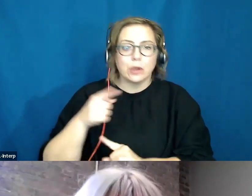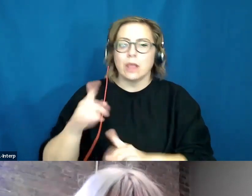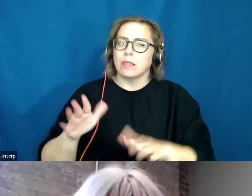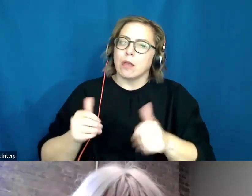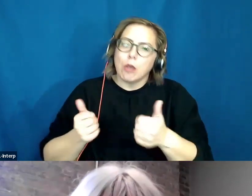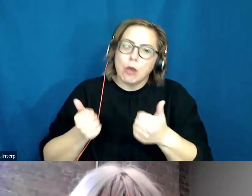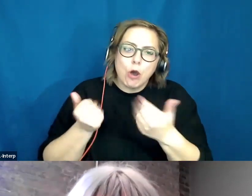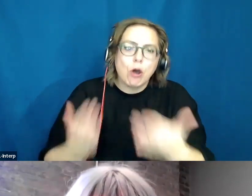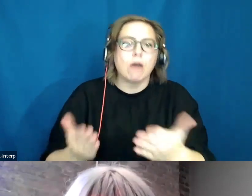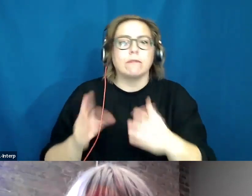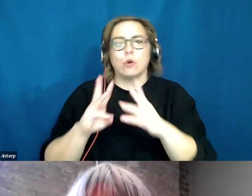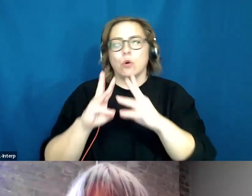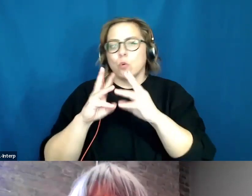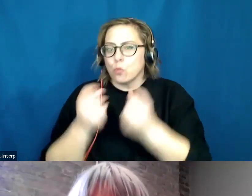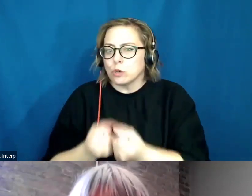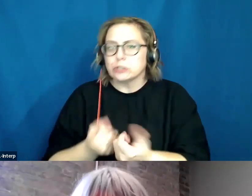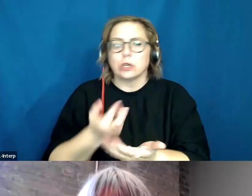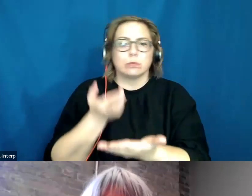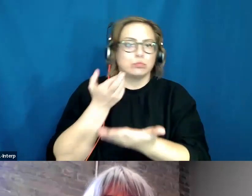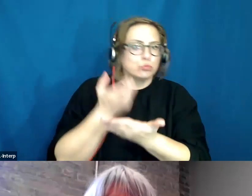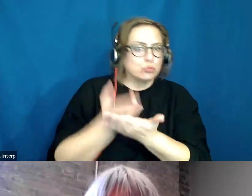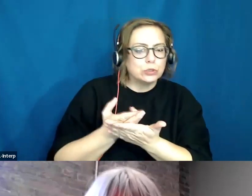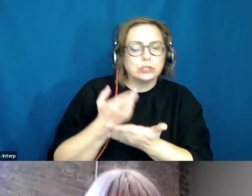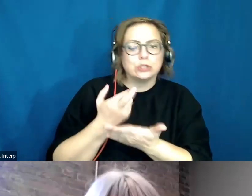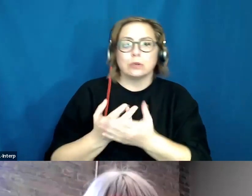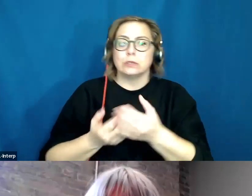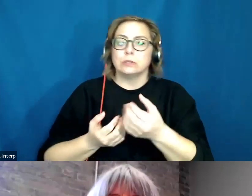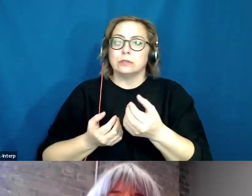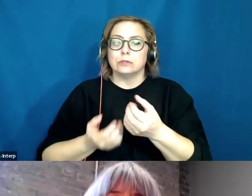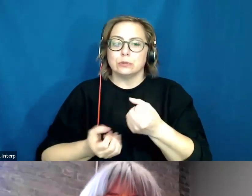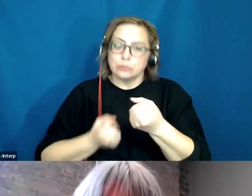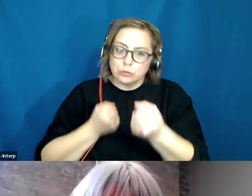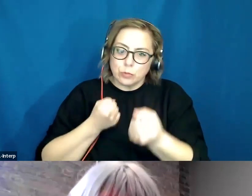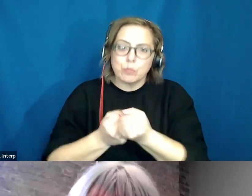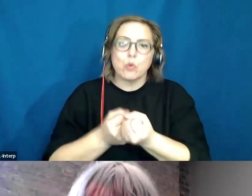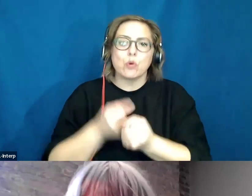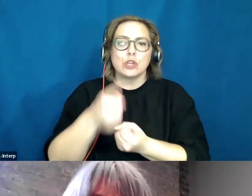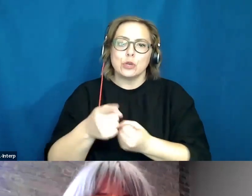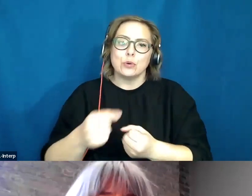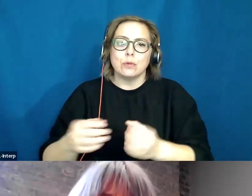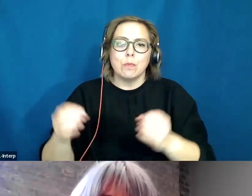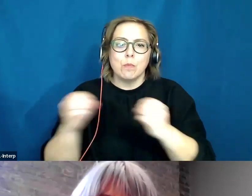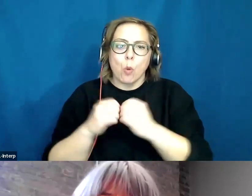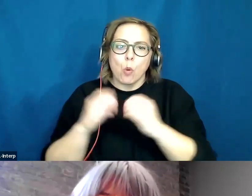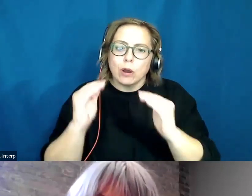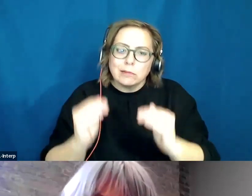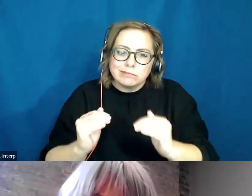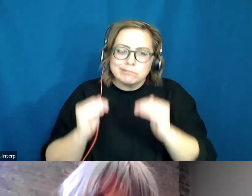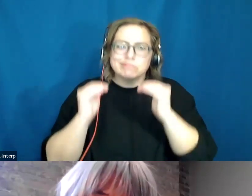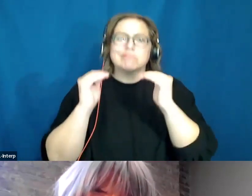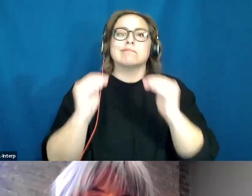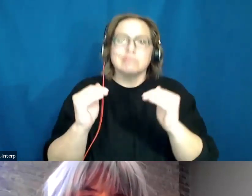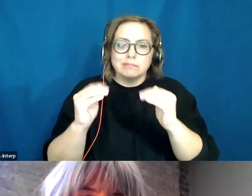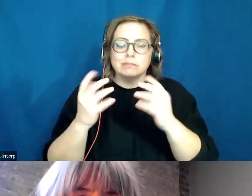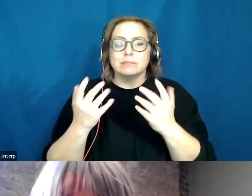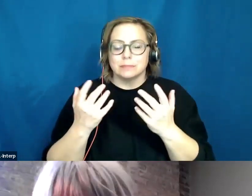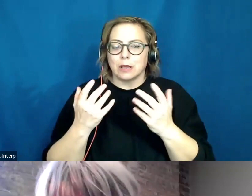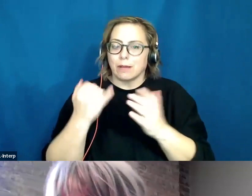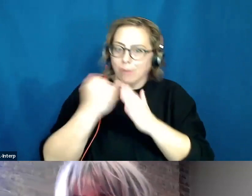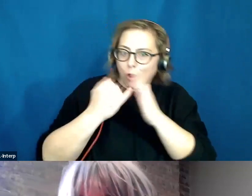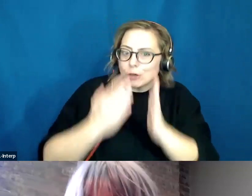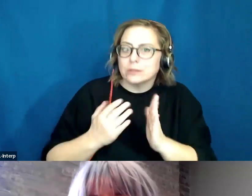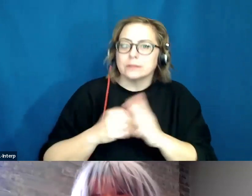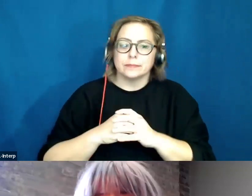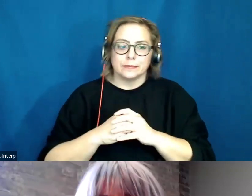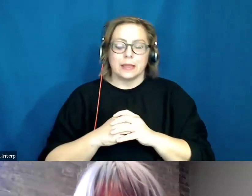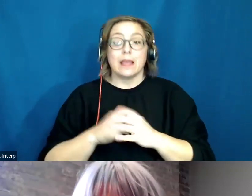have tons of resources to help you kind of get to the next level. They have member shows. They have a